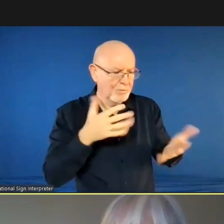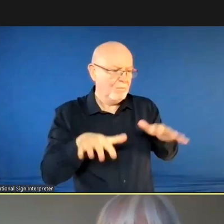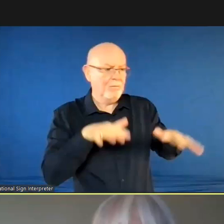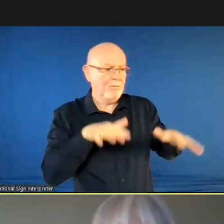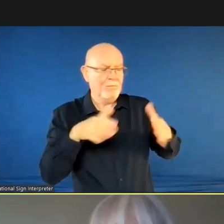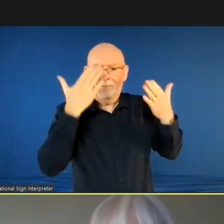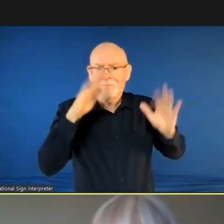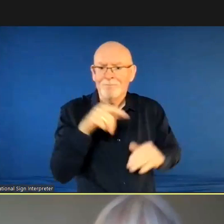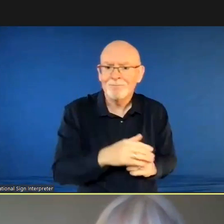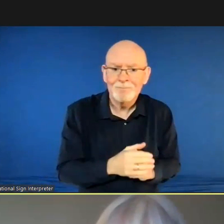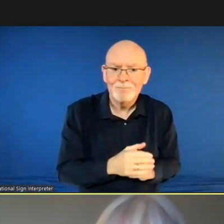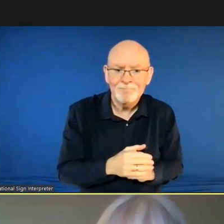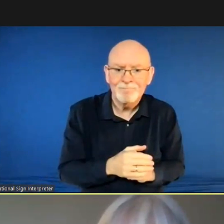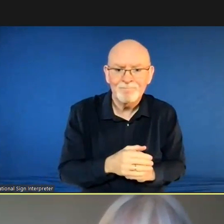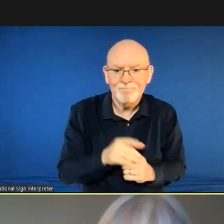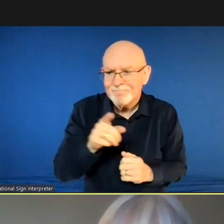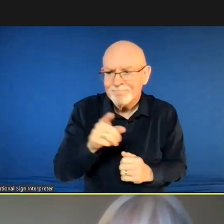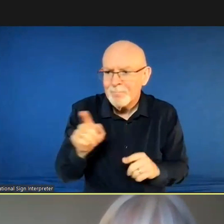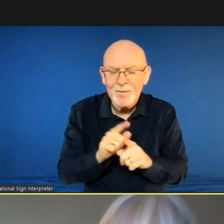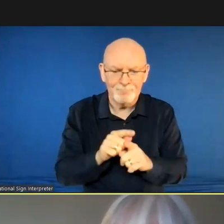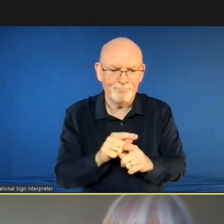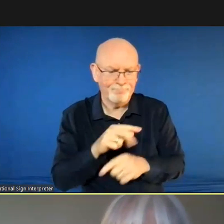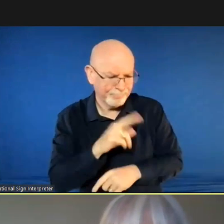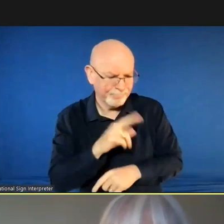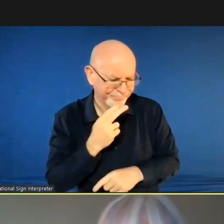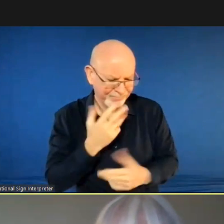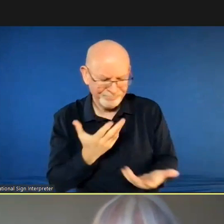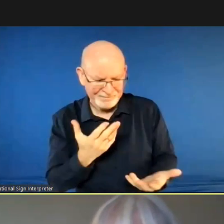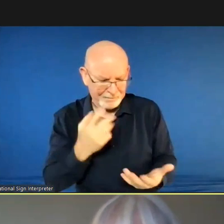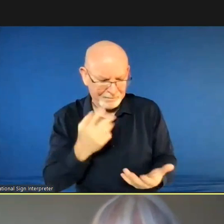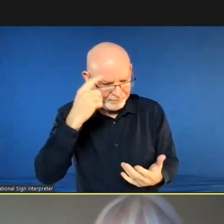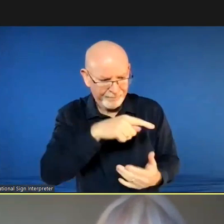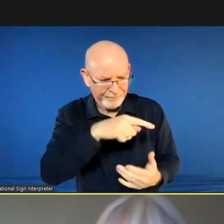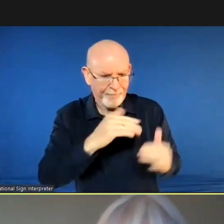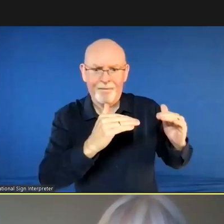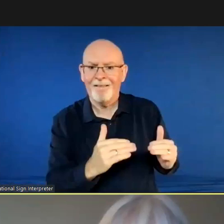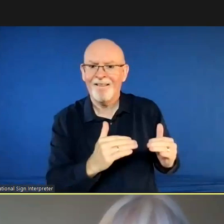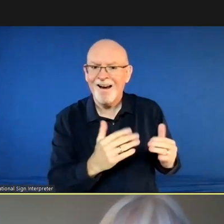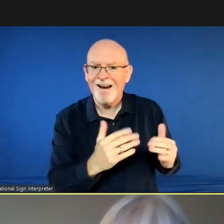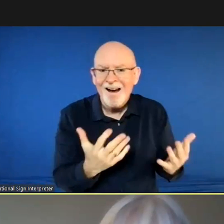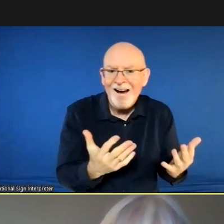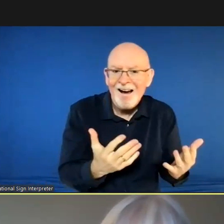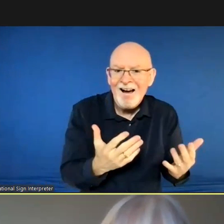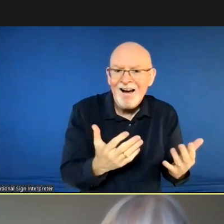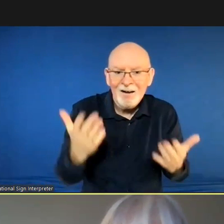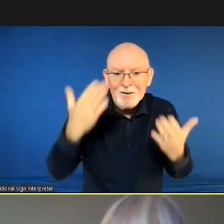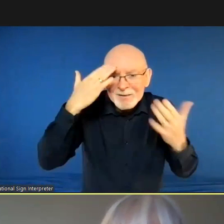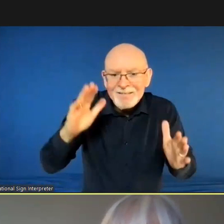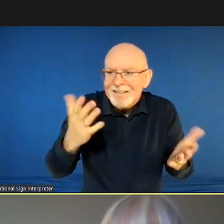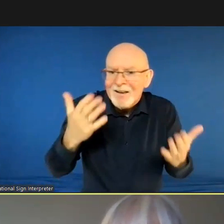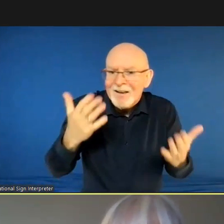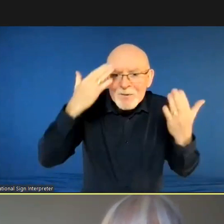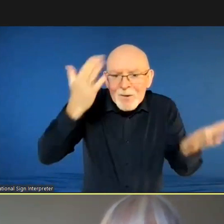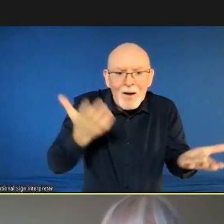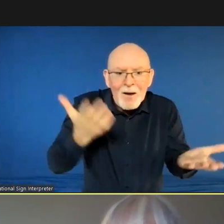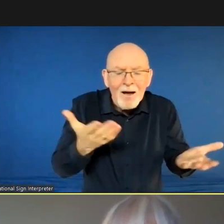understand anything about what it's like to be deaf or how to communicate with their child. So you'll